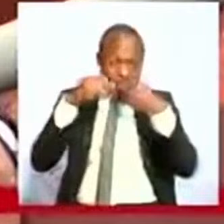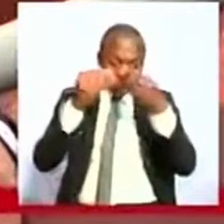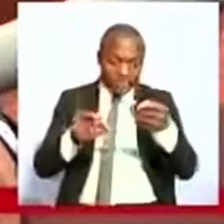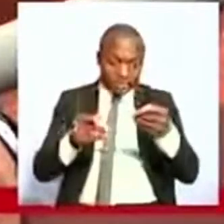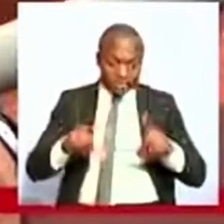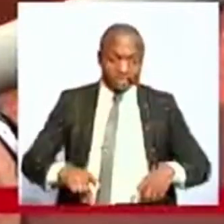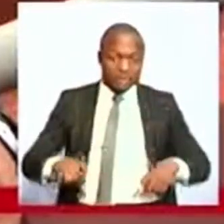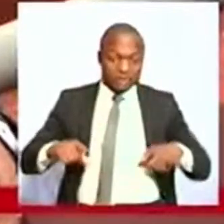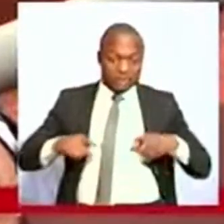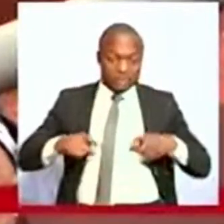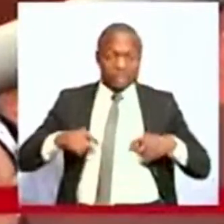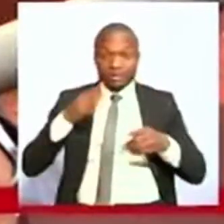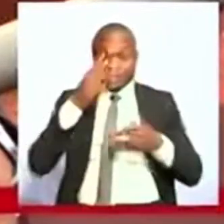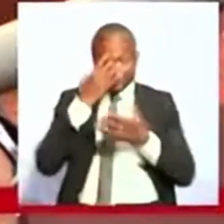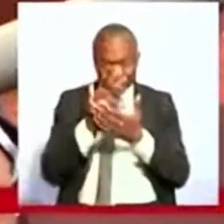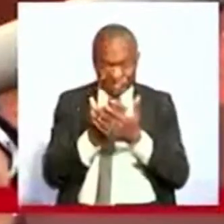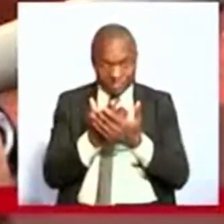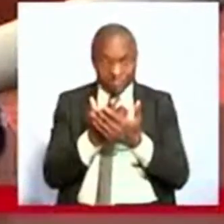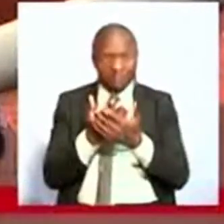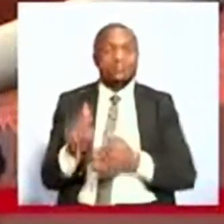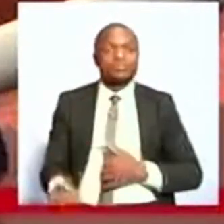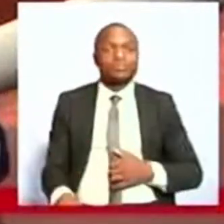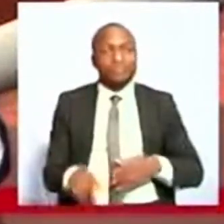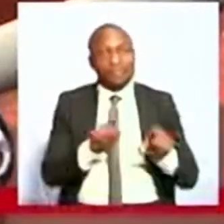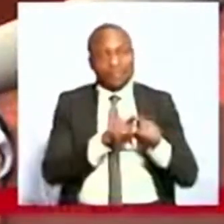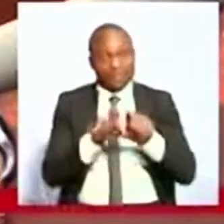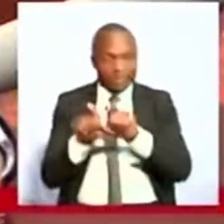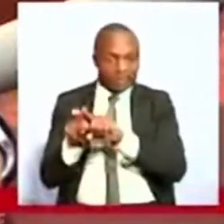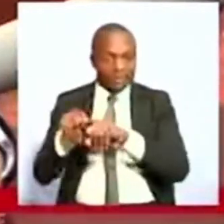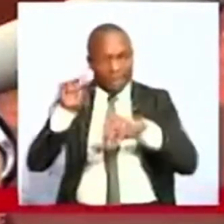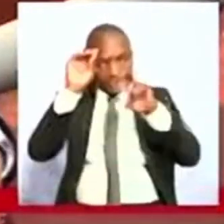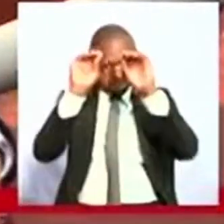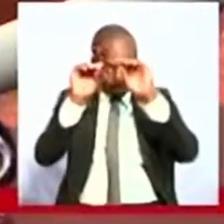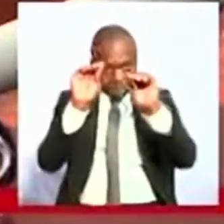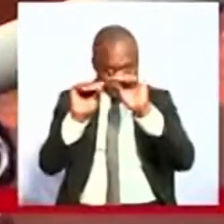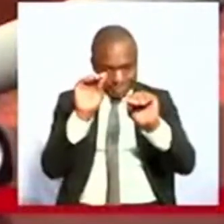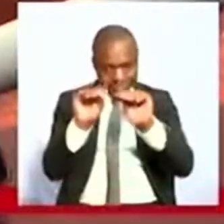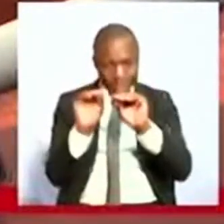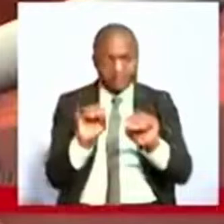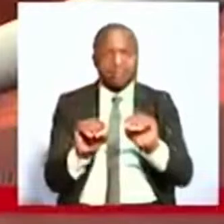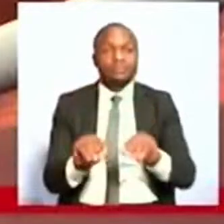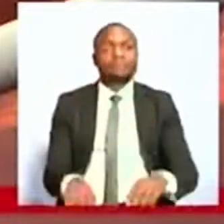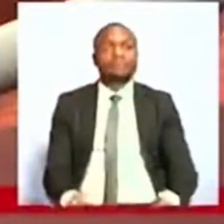life sentences as an alternative, and also rehabilitate.